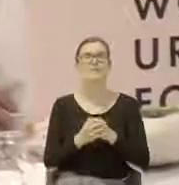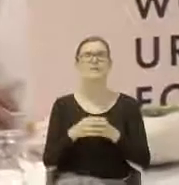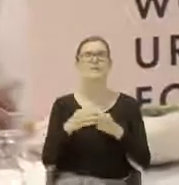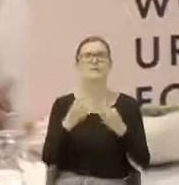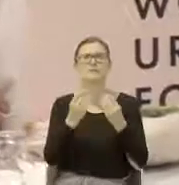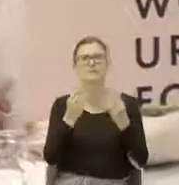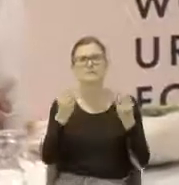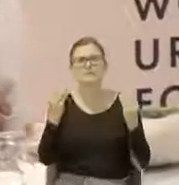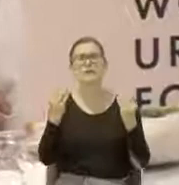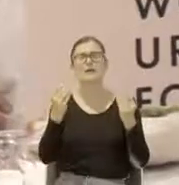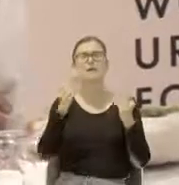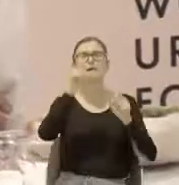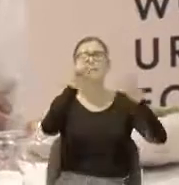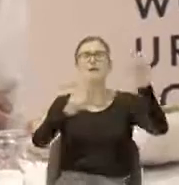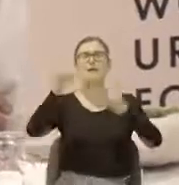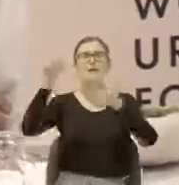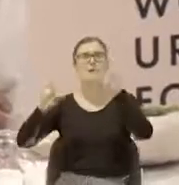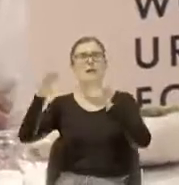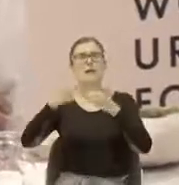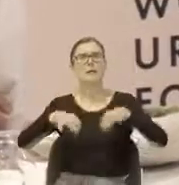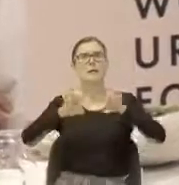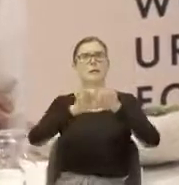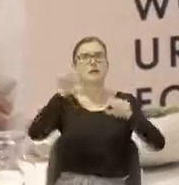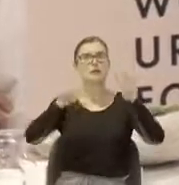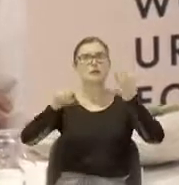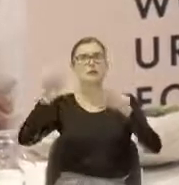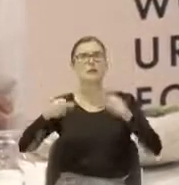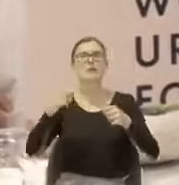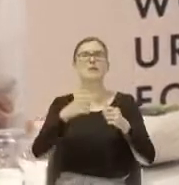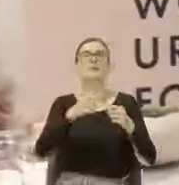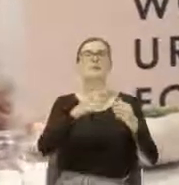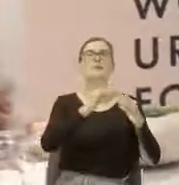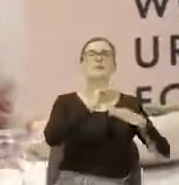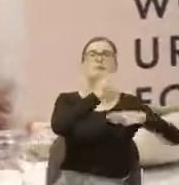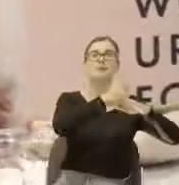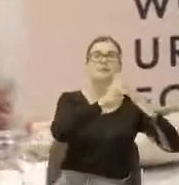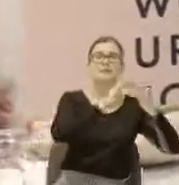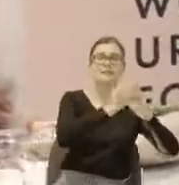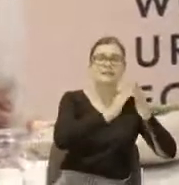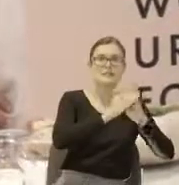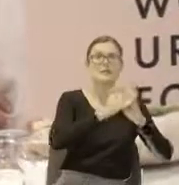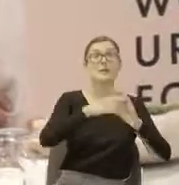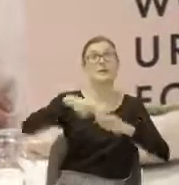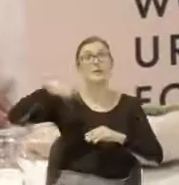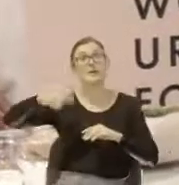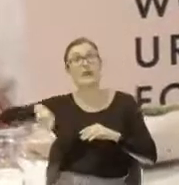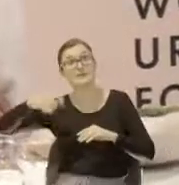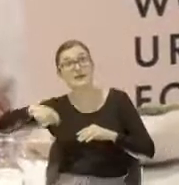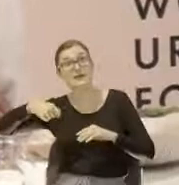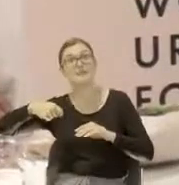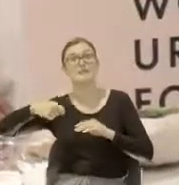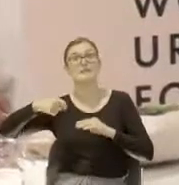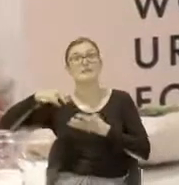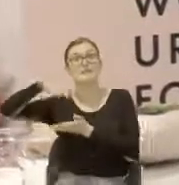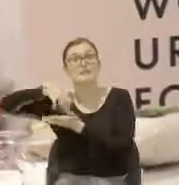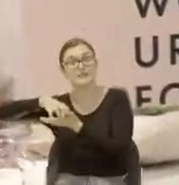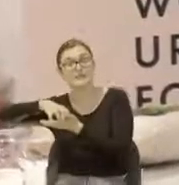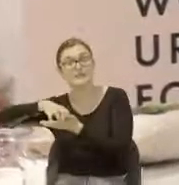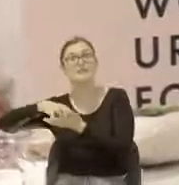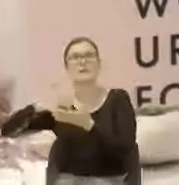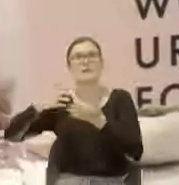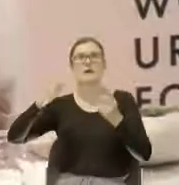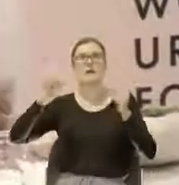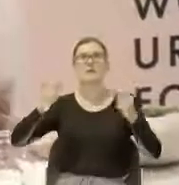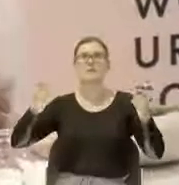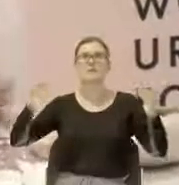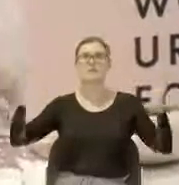The President of the General Assembly agreed to a process where the World Assembly would convene just days before the high-level